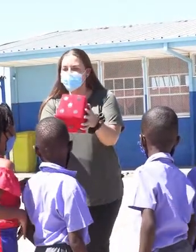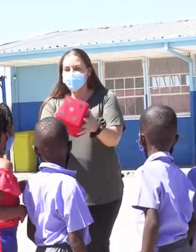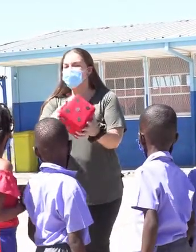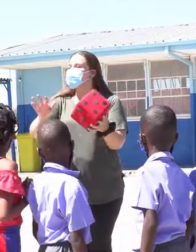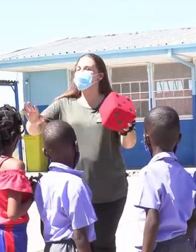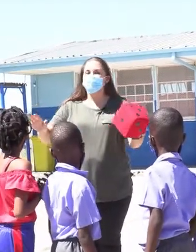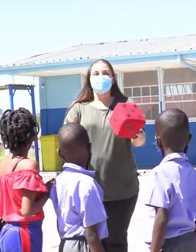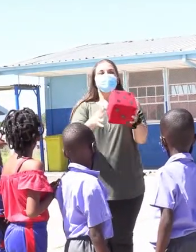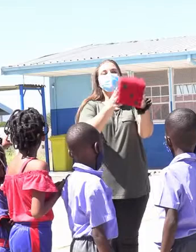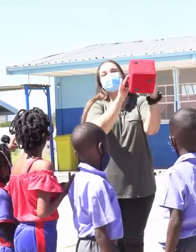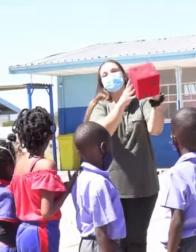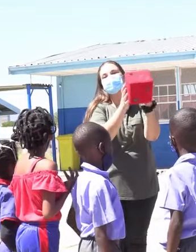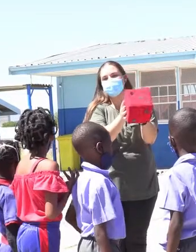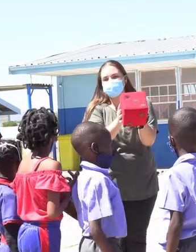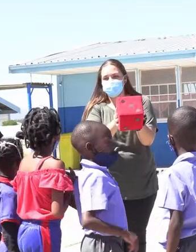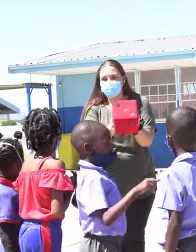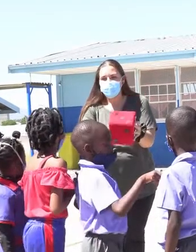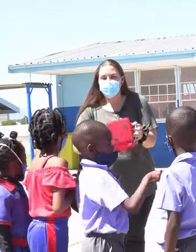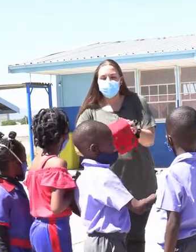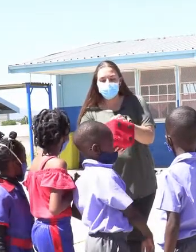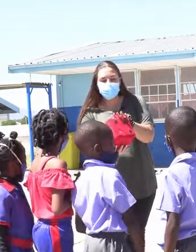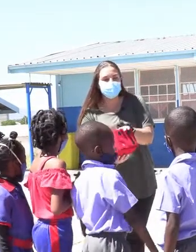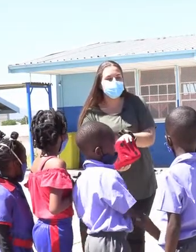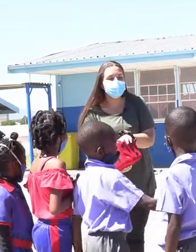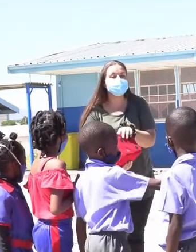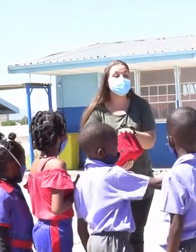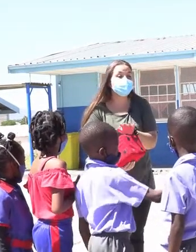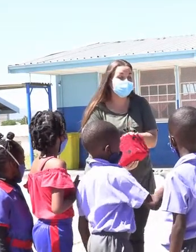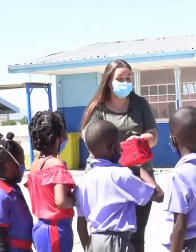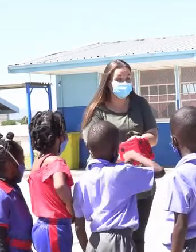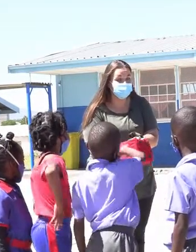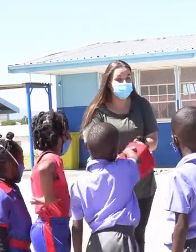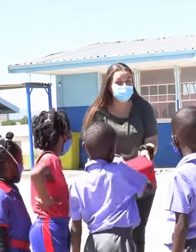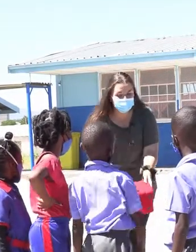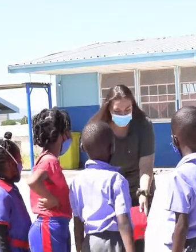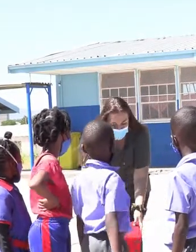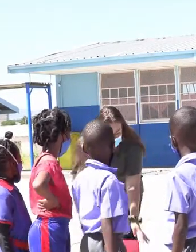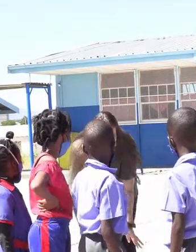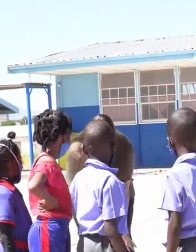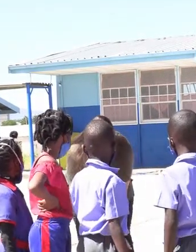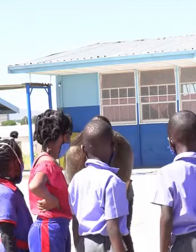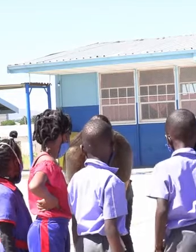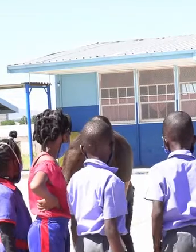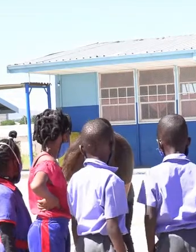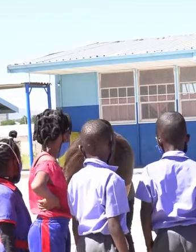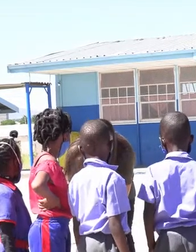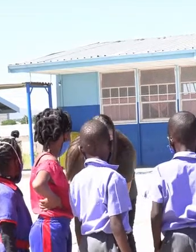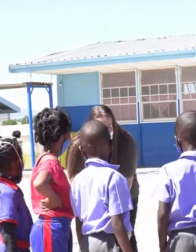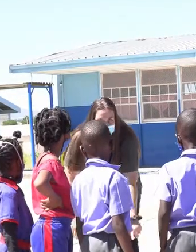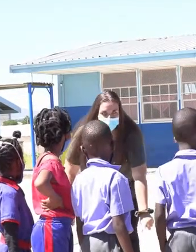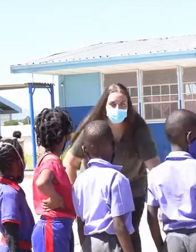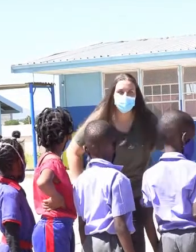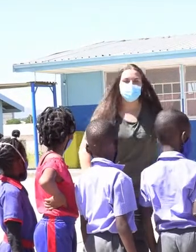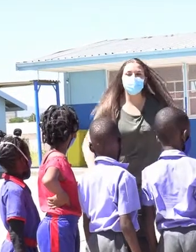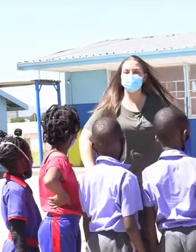You're number one, okay, no problem. When we throw the dice, Nay, every number is something else. So let's say it falls on number